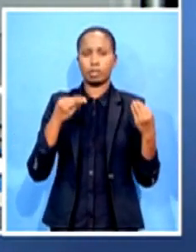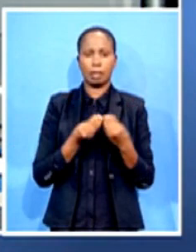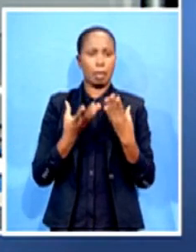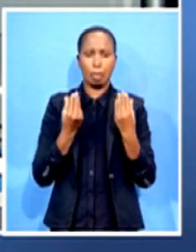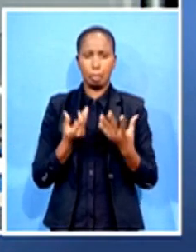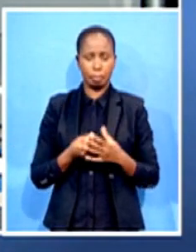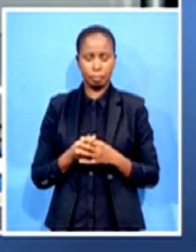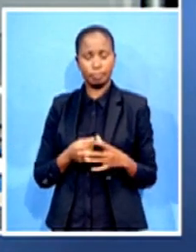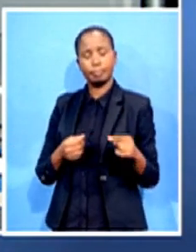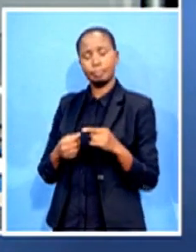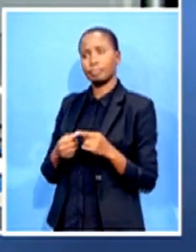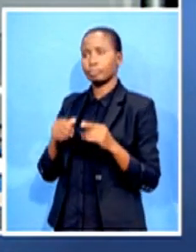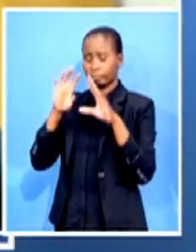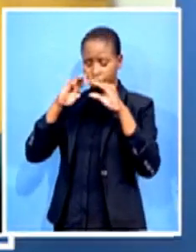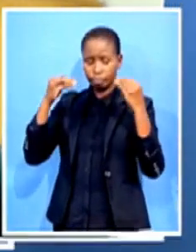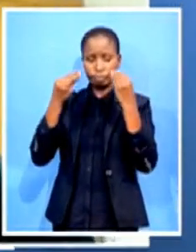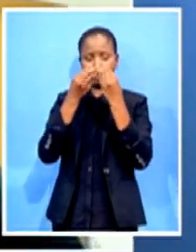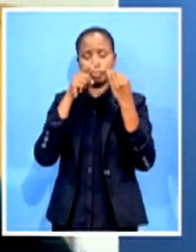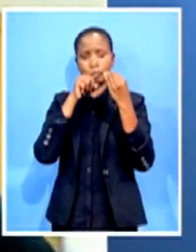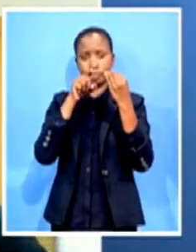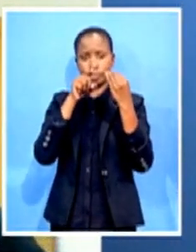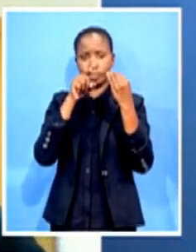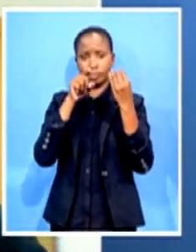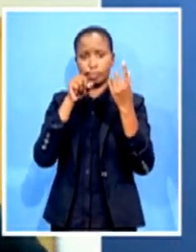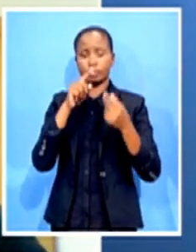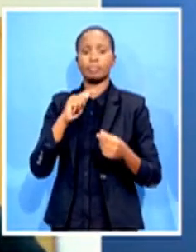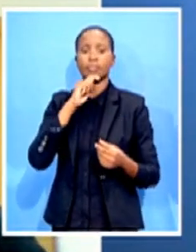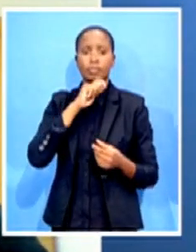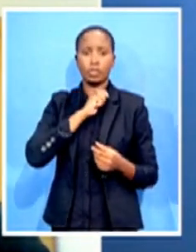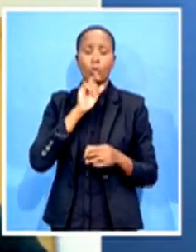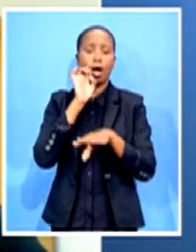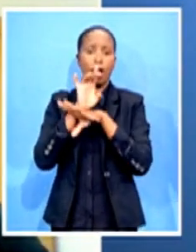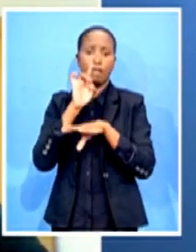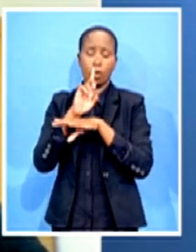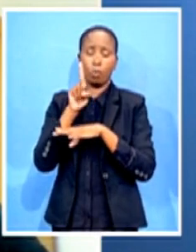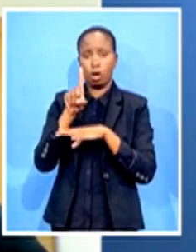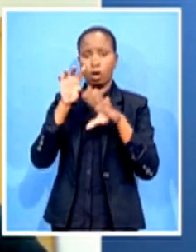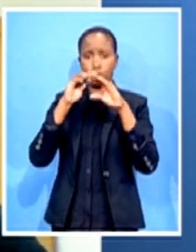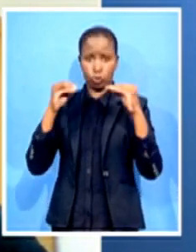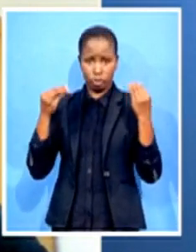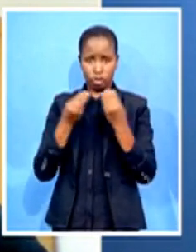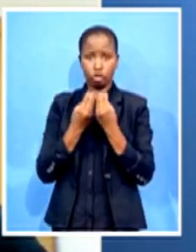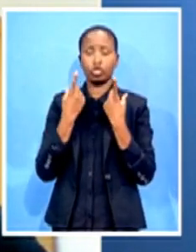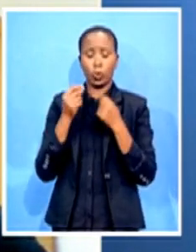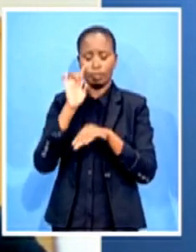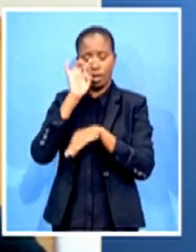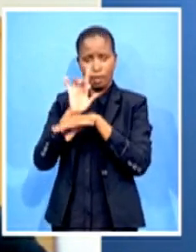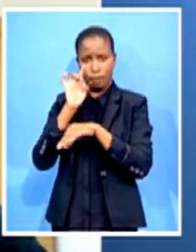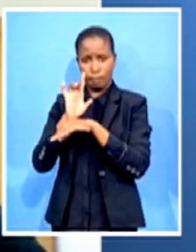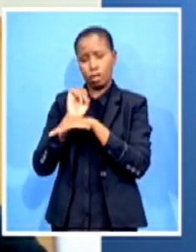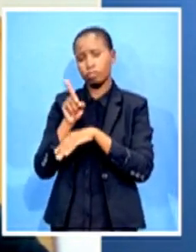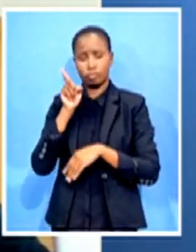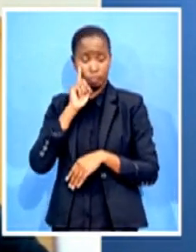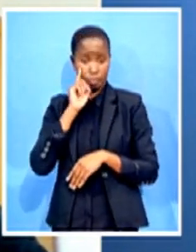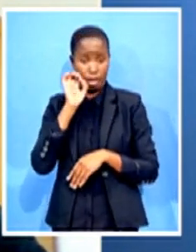usually are a policy and advising an organization. So we do advise in if there is non-compliance with the national minimum wage, to